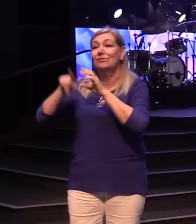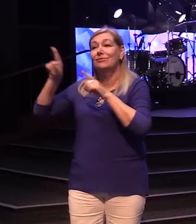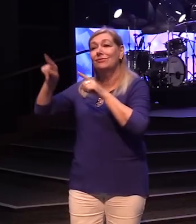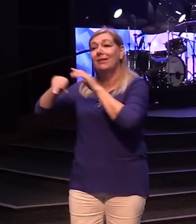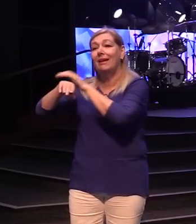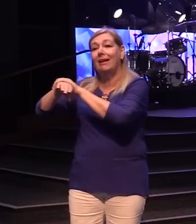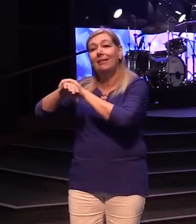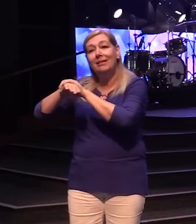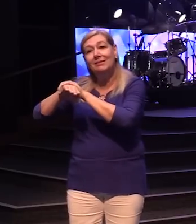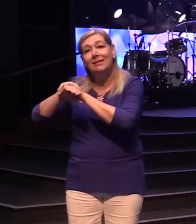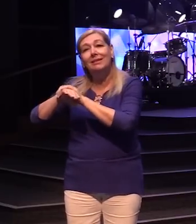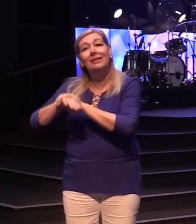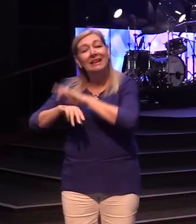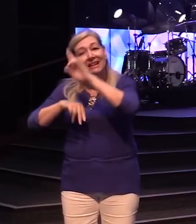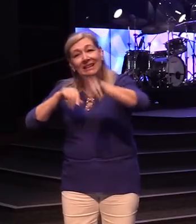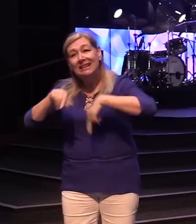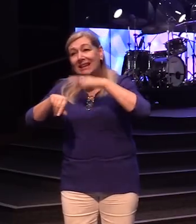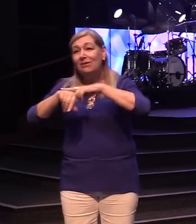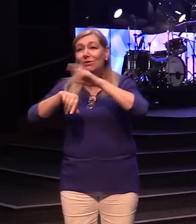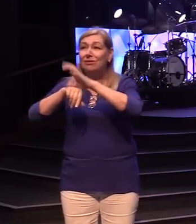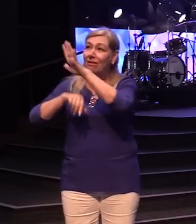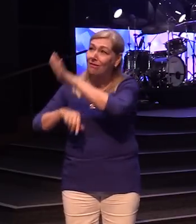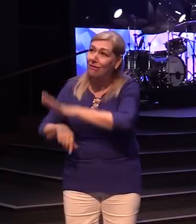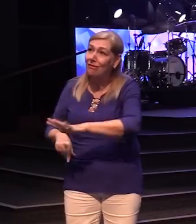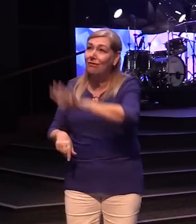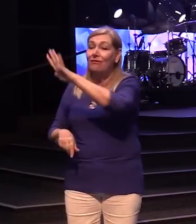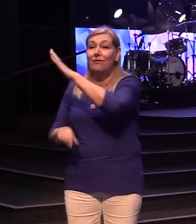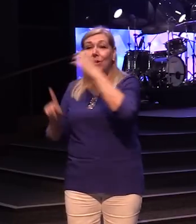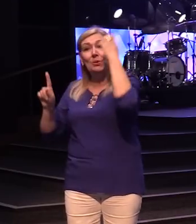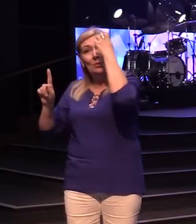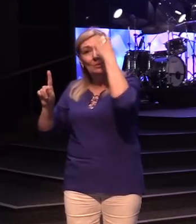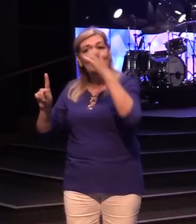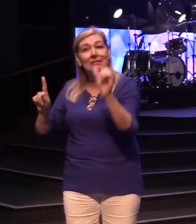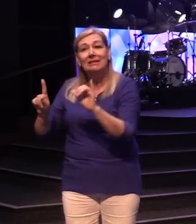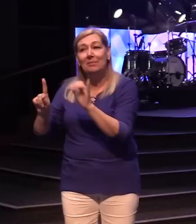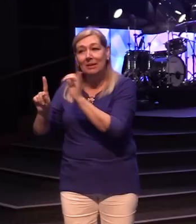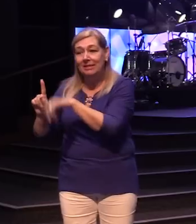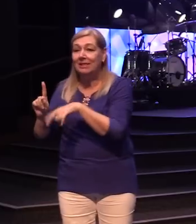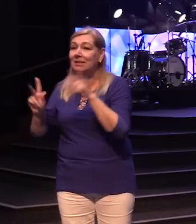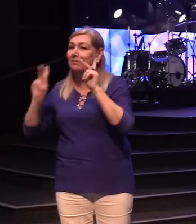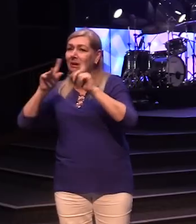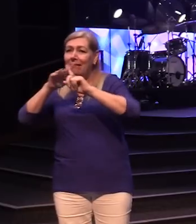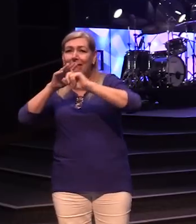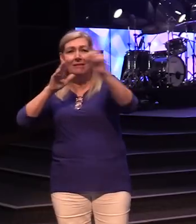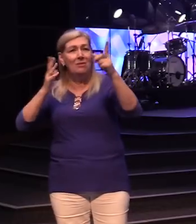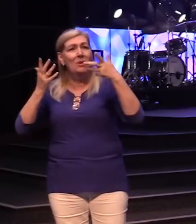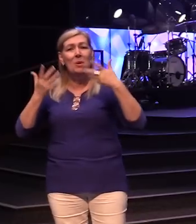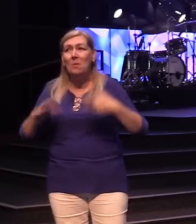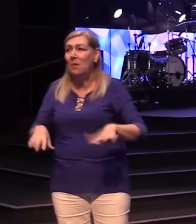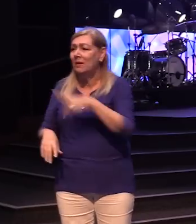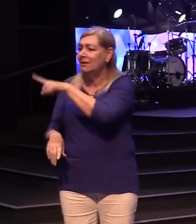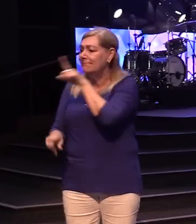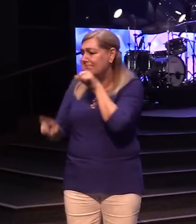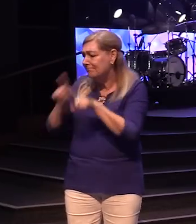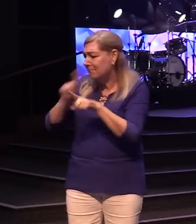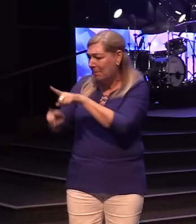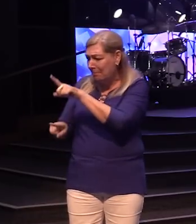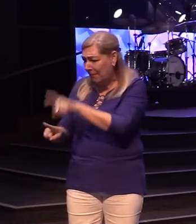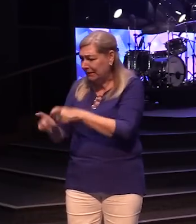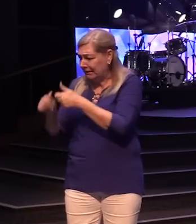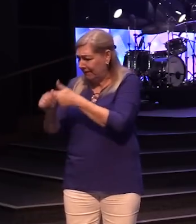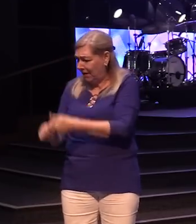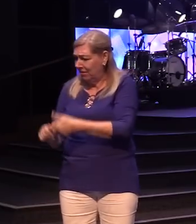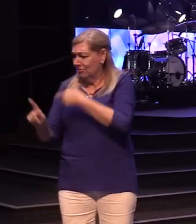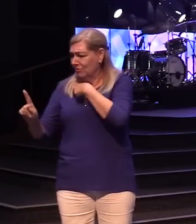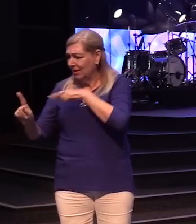at national churches all over Europe, the continent which most of them had fled or from which their ancestors had come, saying, "We don't